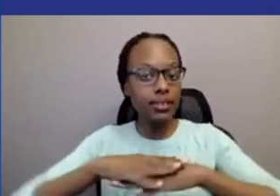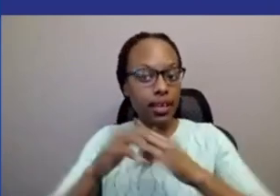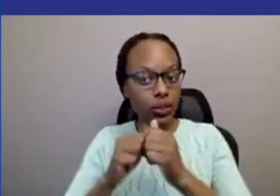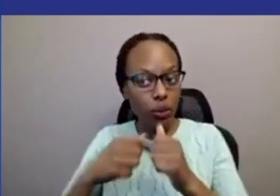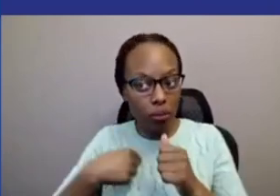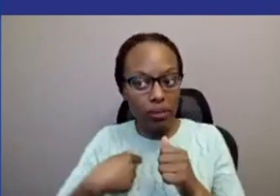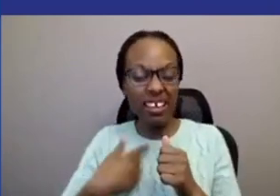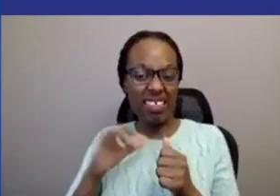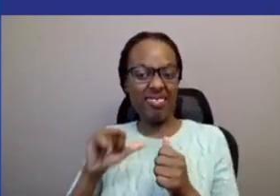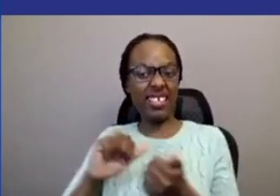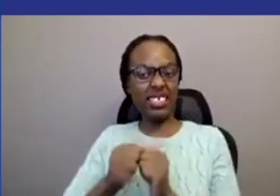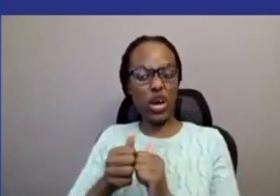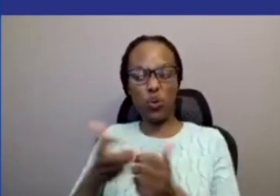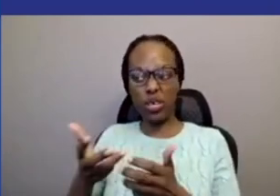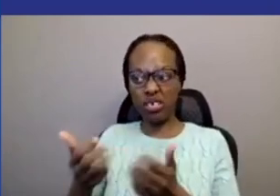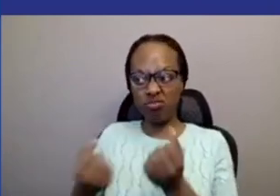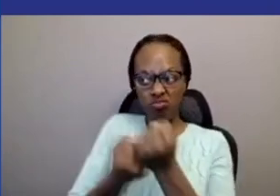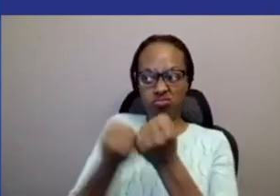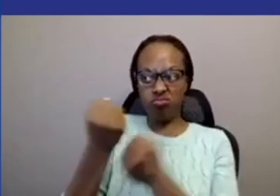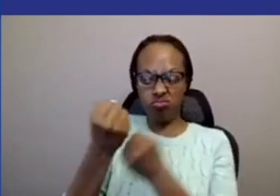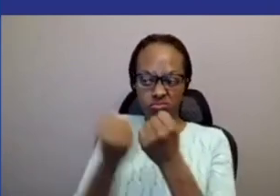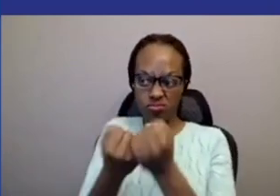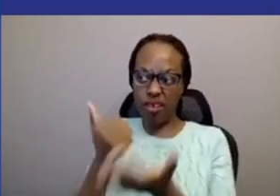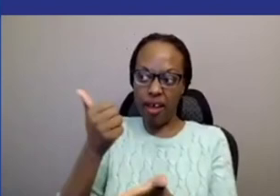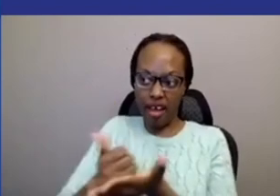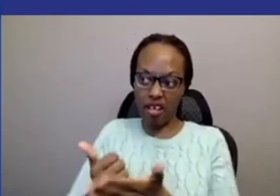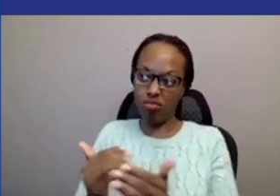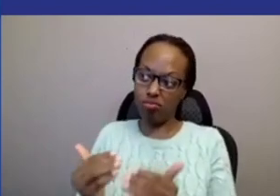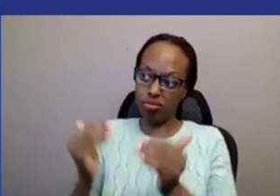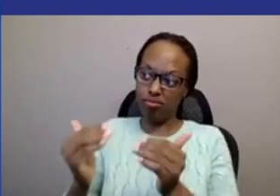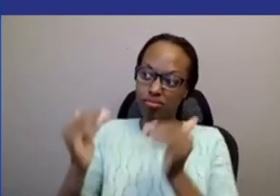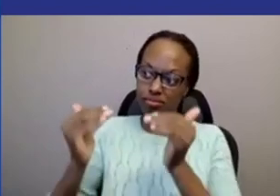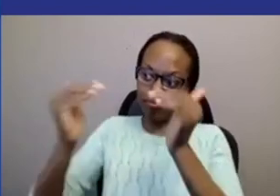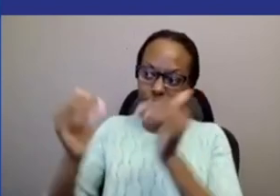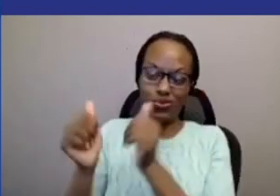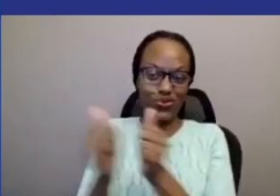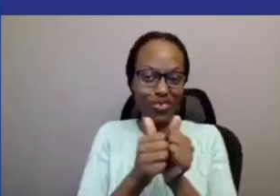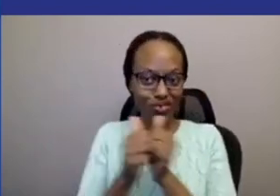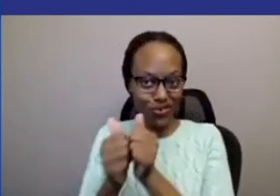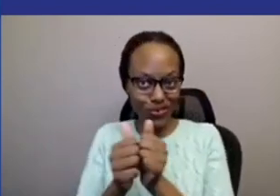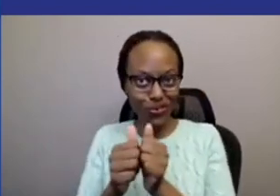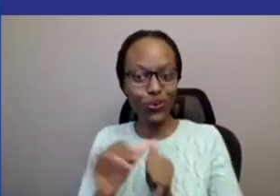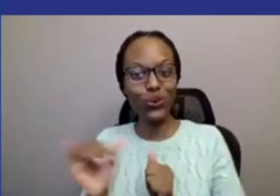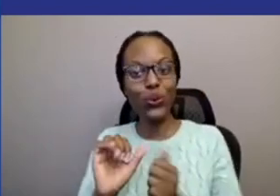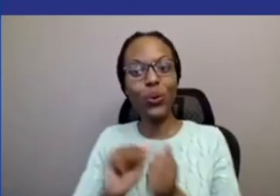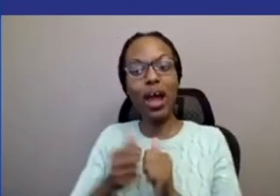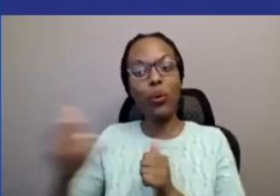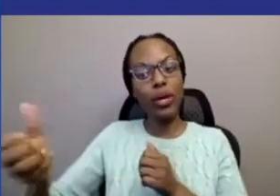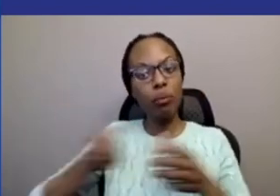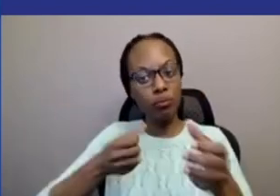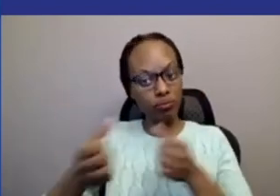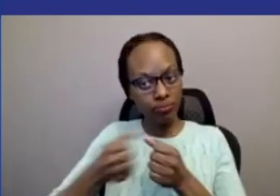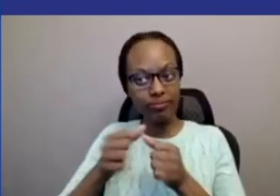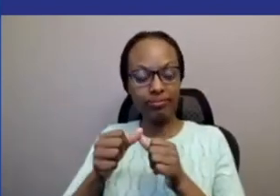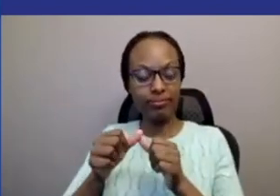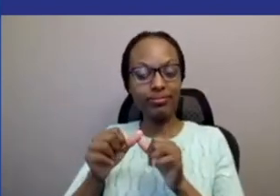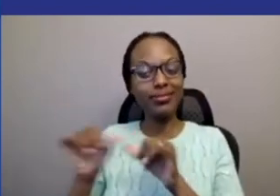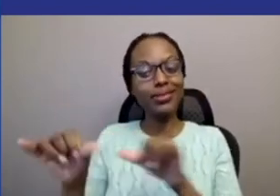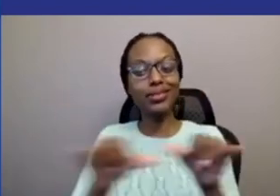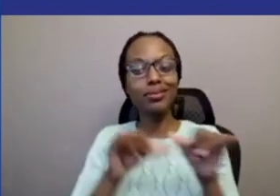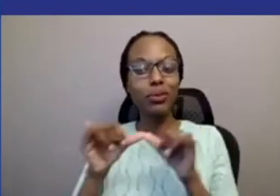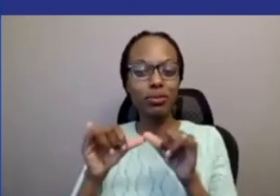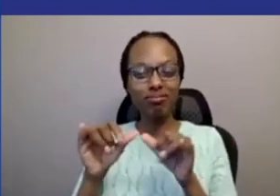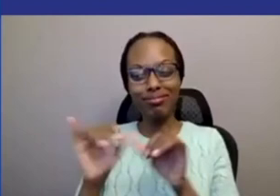one another and that we bring forth other similar voices.